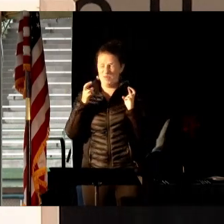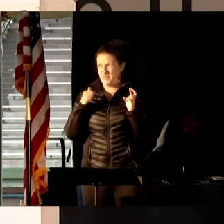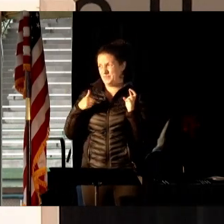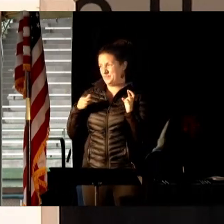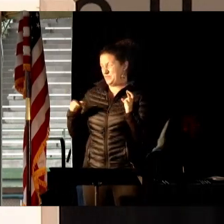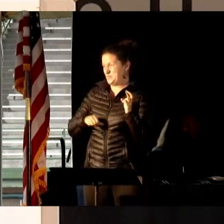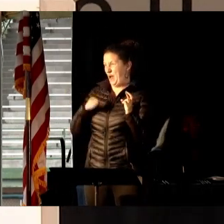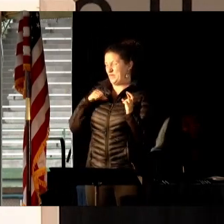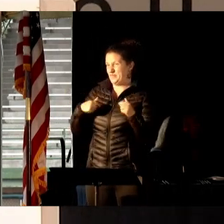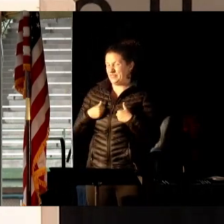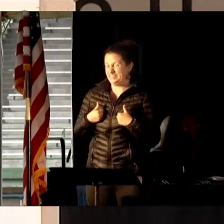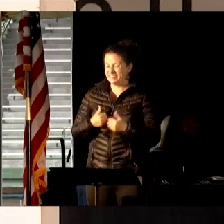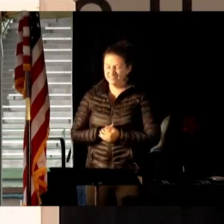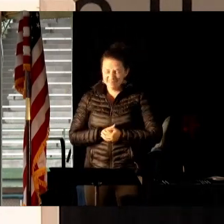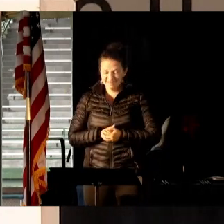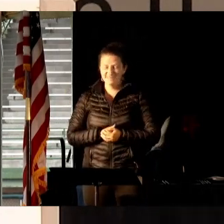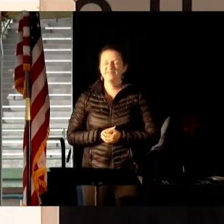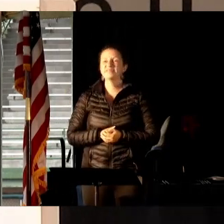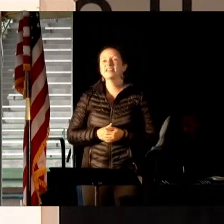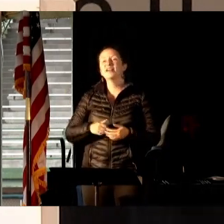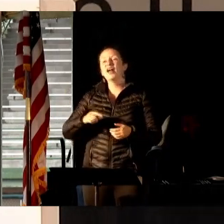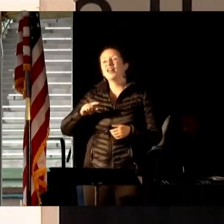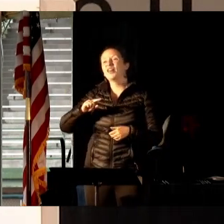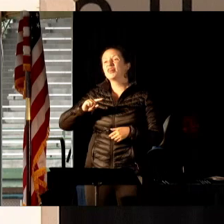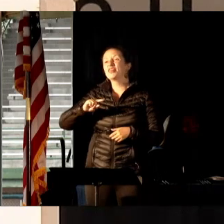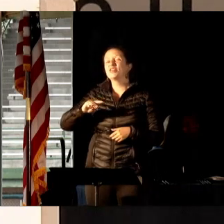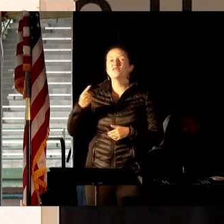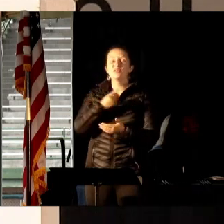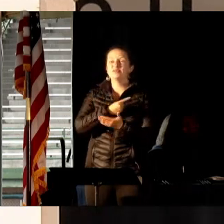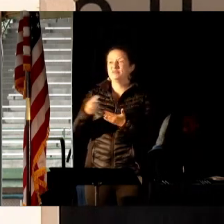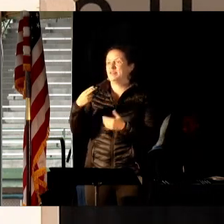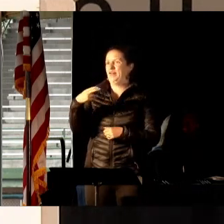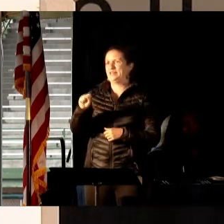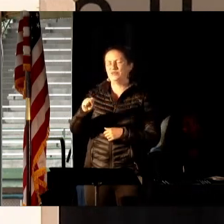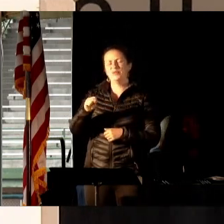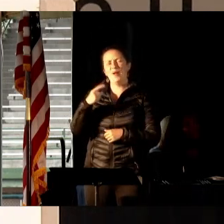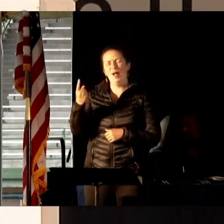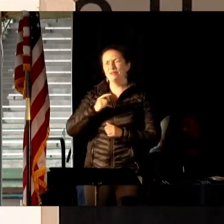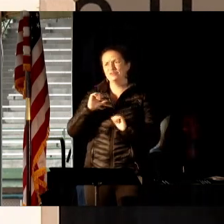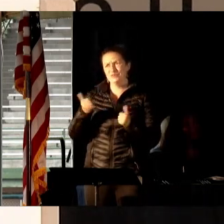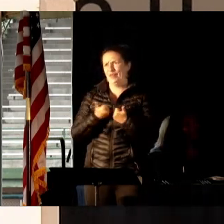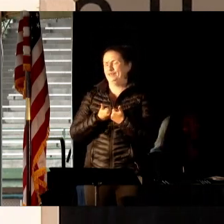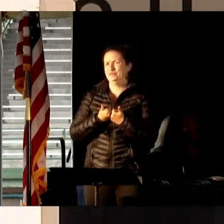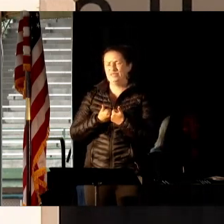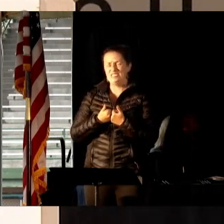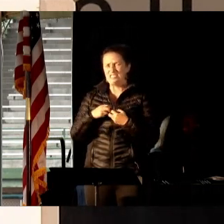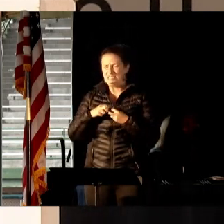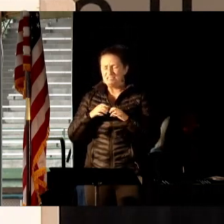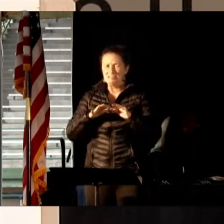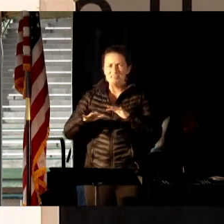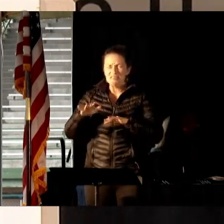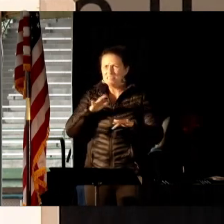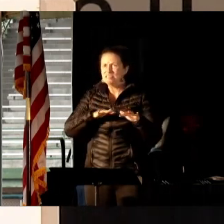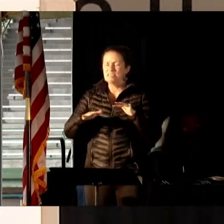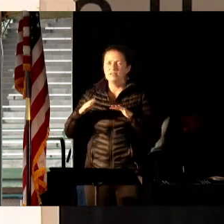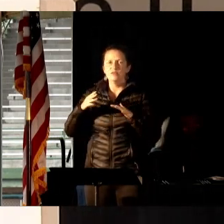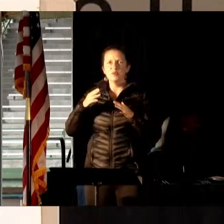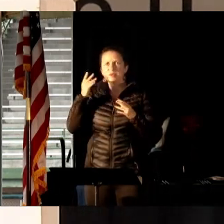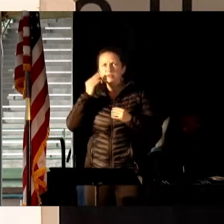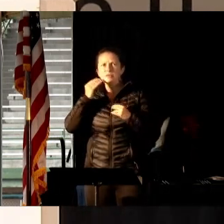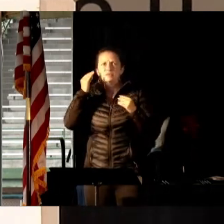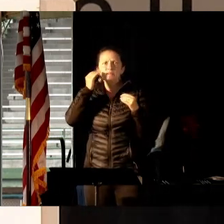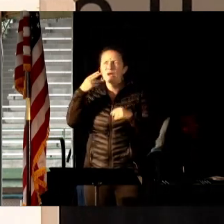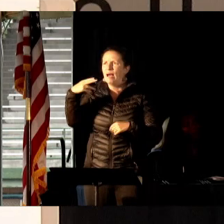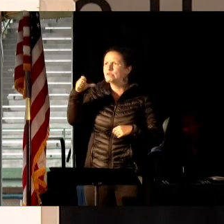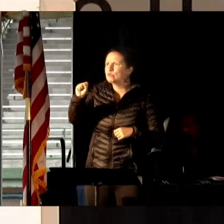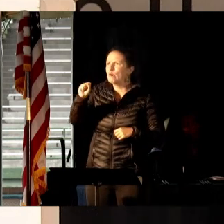The first week of high school is almost always marked by difficulty. The questions of high school flow through our brains with ease. How am I